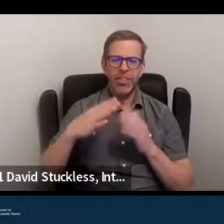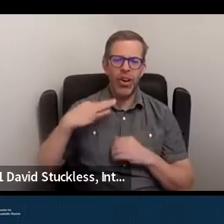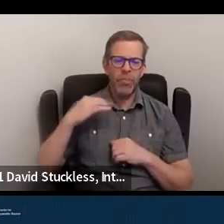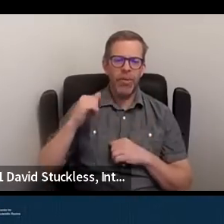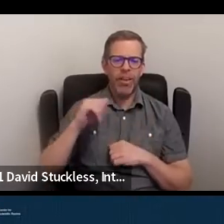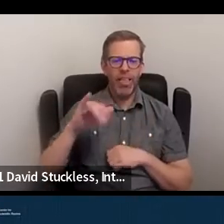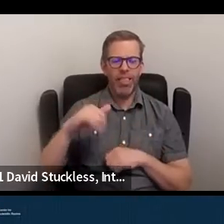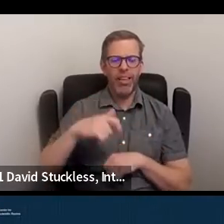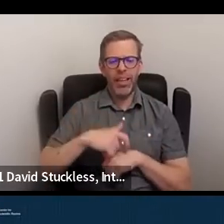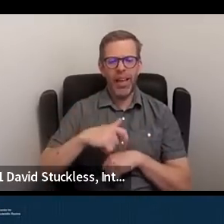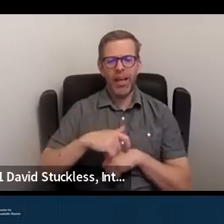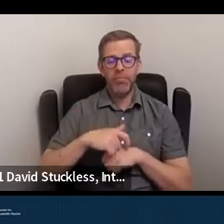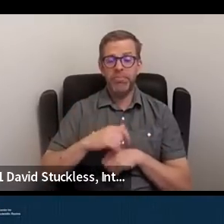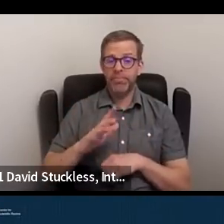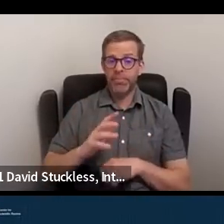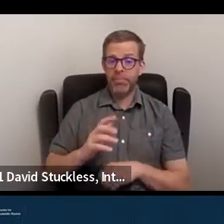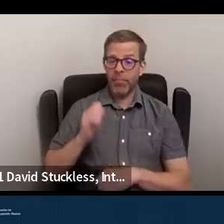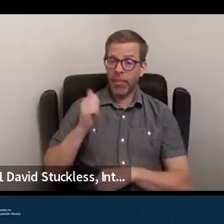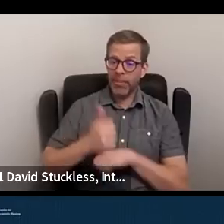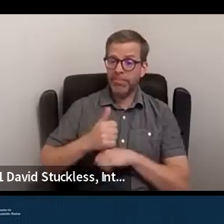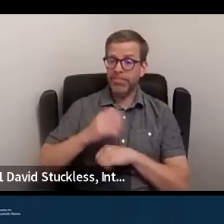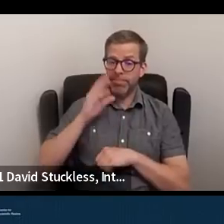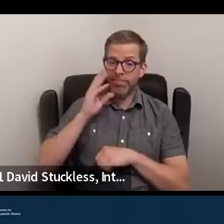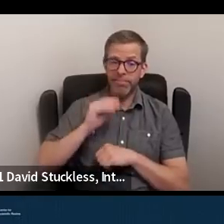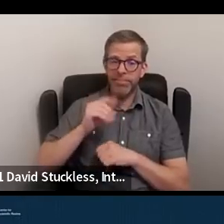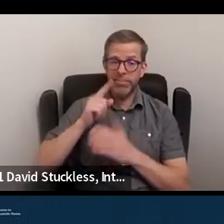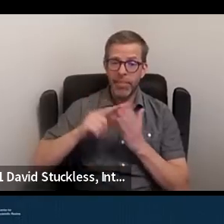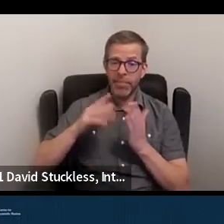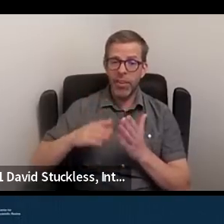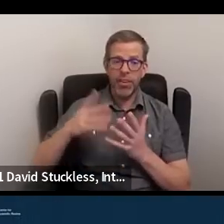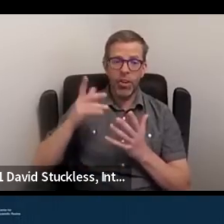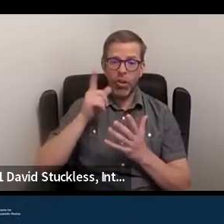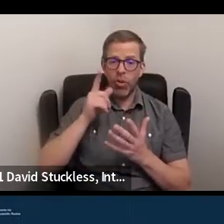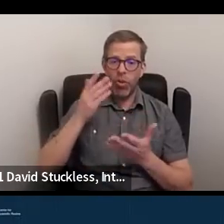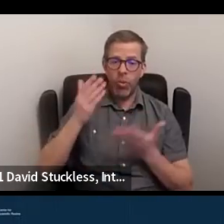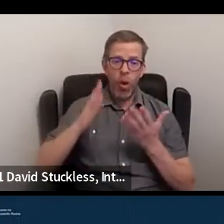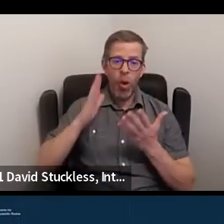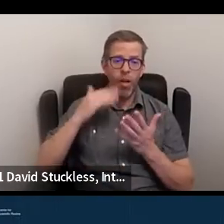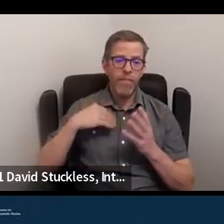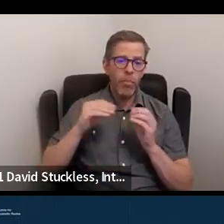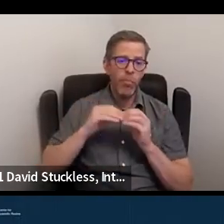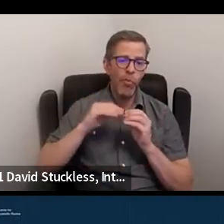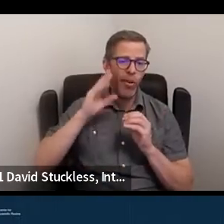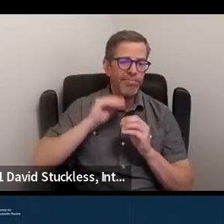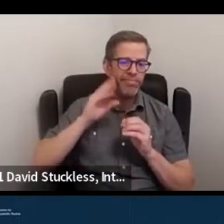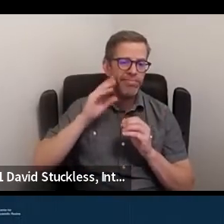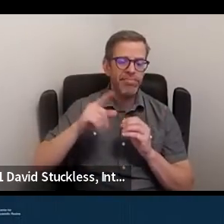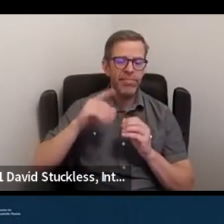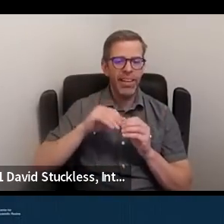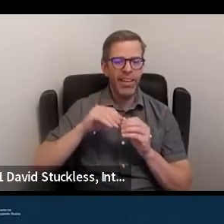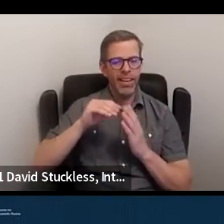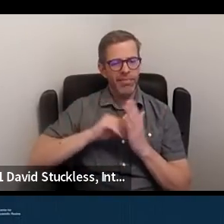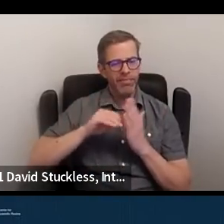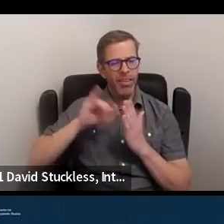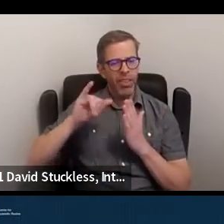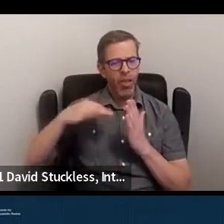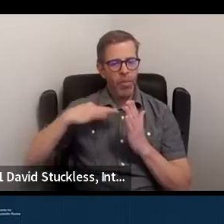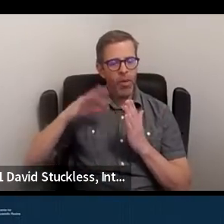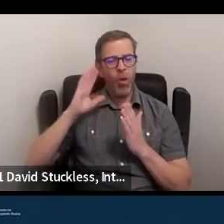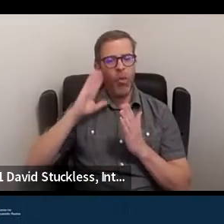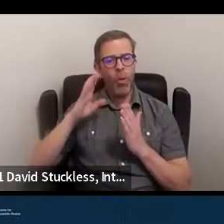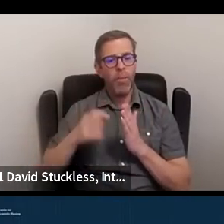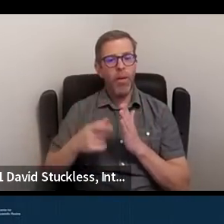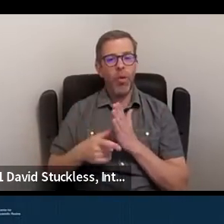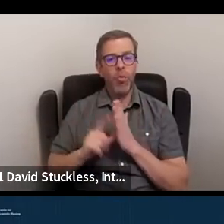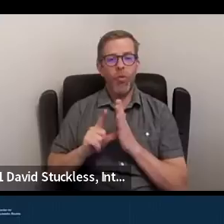time. Established investigators who are going to be, probably a little bit more seasoned in putting those applications together are going to be